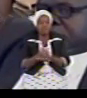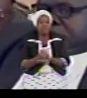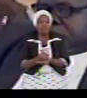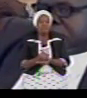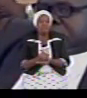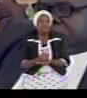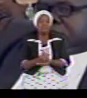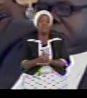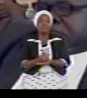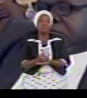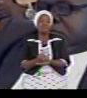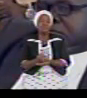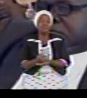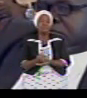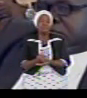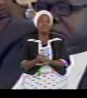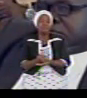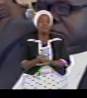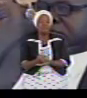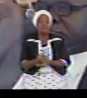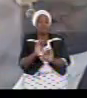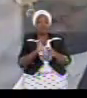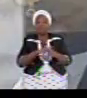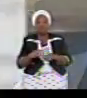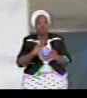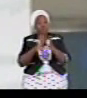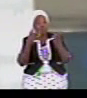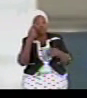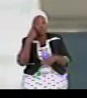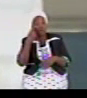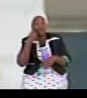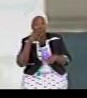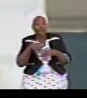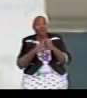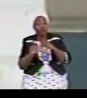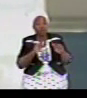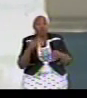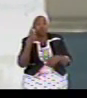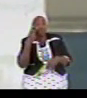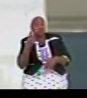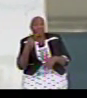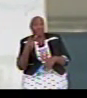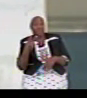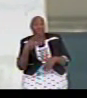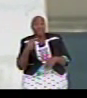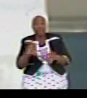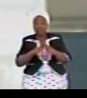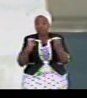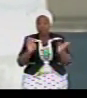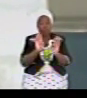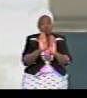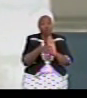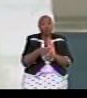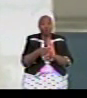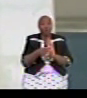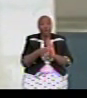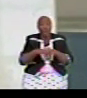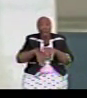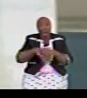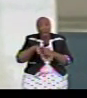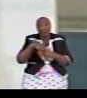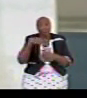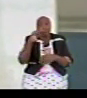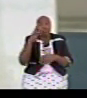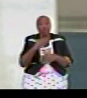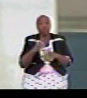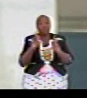If you don't open your eyes, how do you see the open door out of your